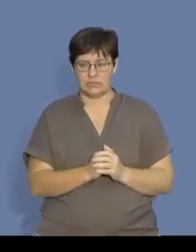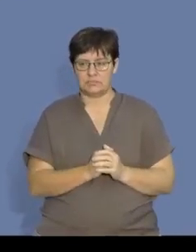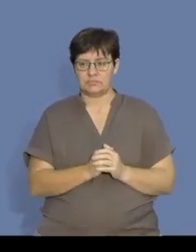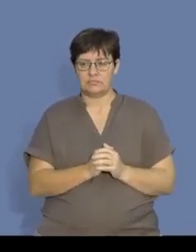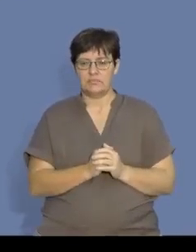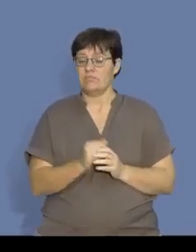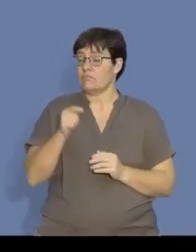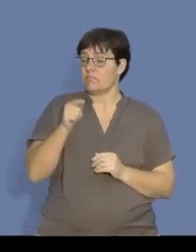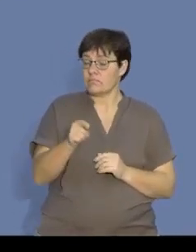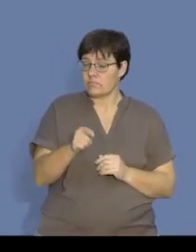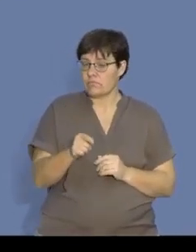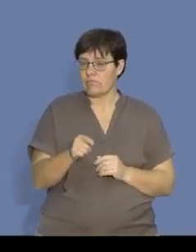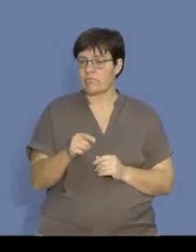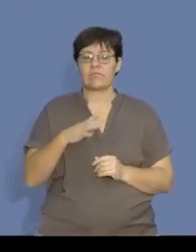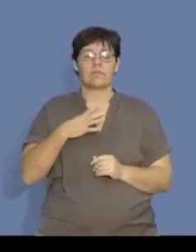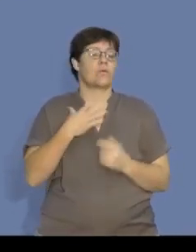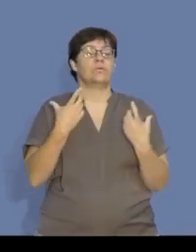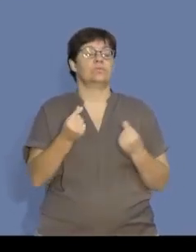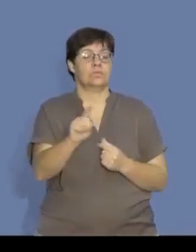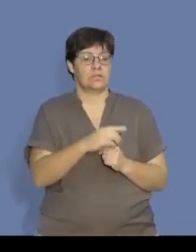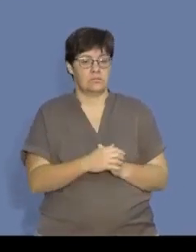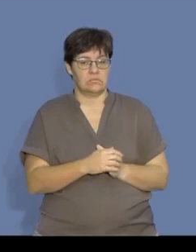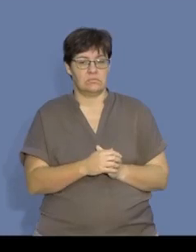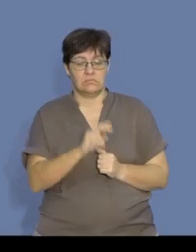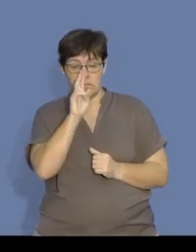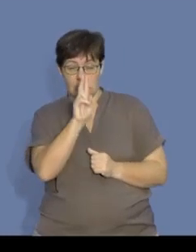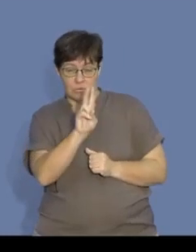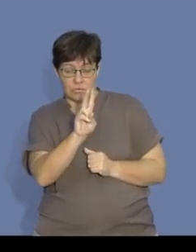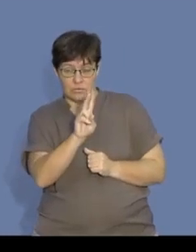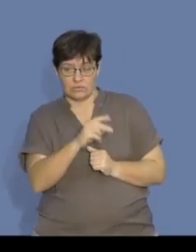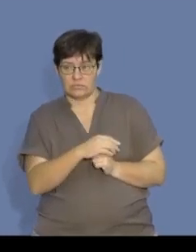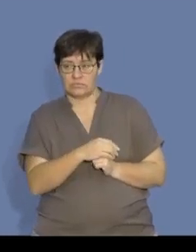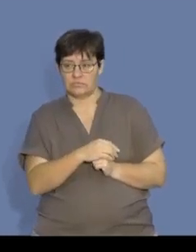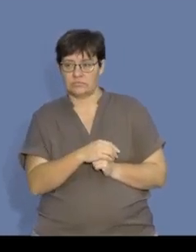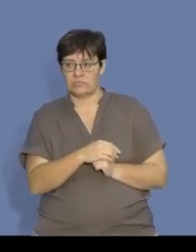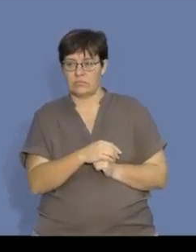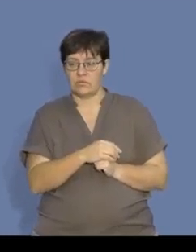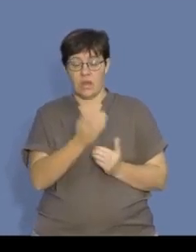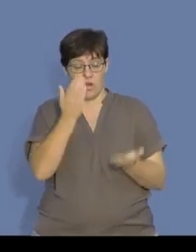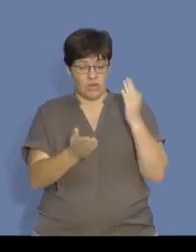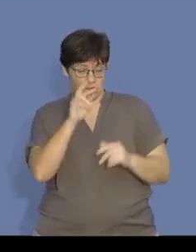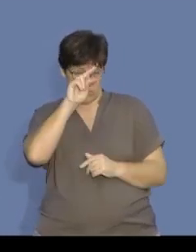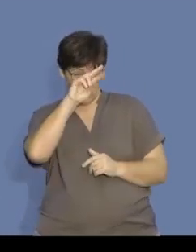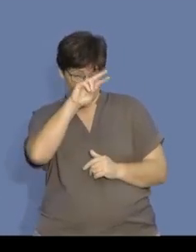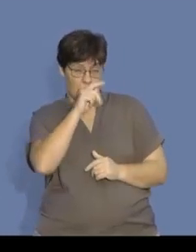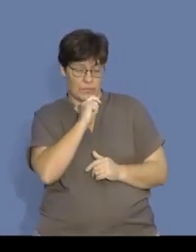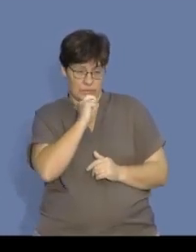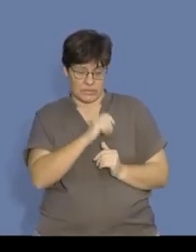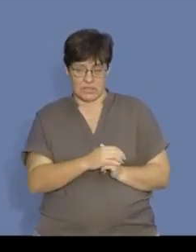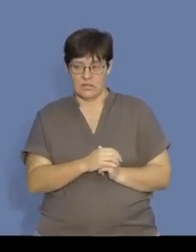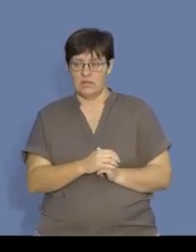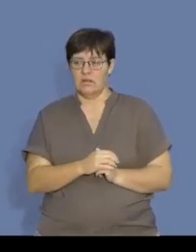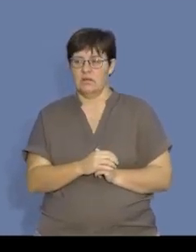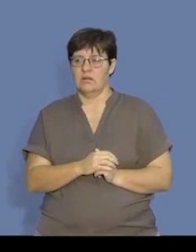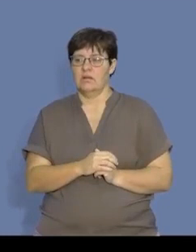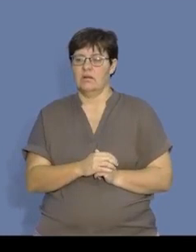screen. But here, all I've got to do, guys, watch very carefully. I'm using my ratios, right?